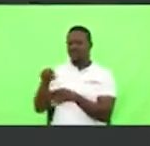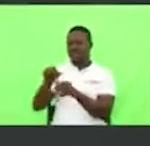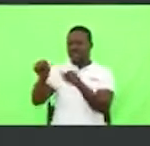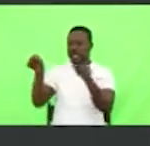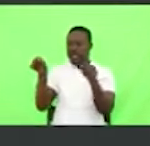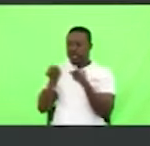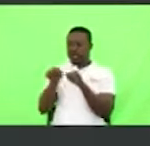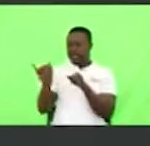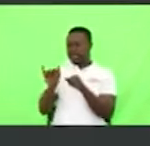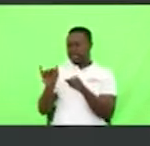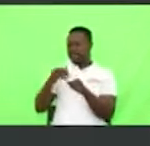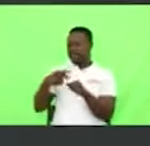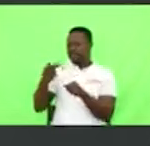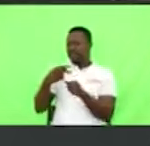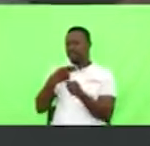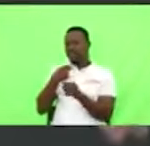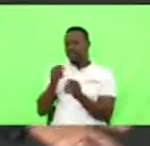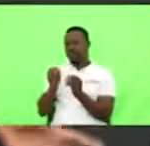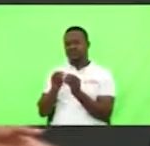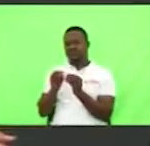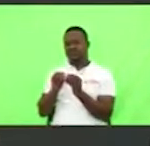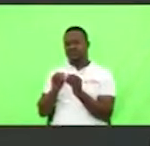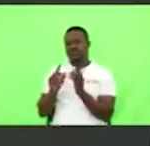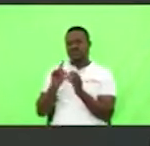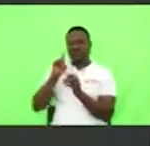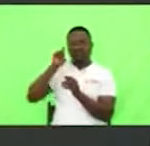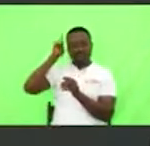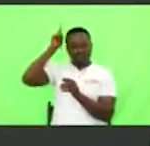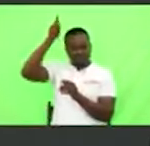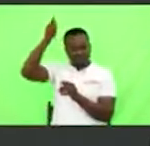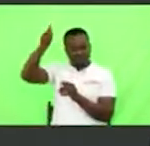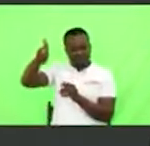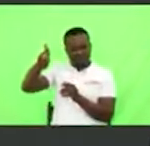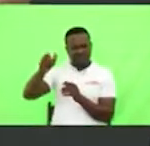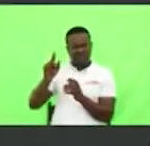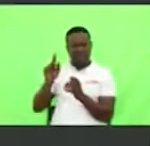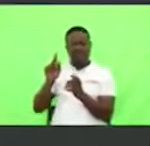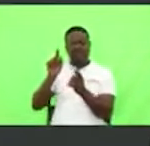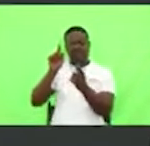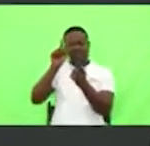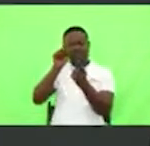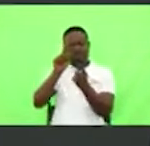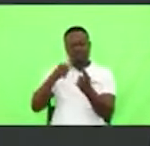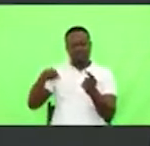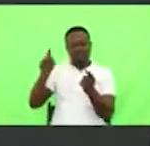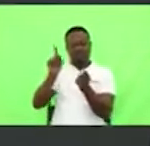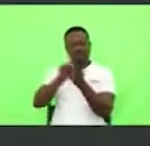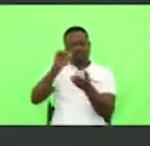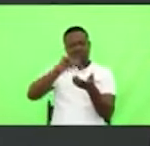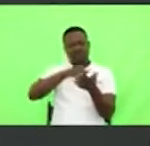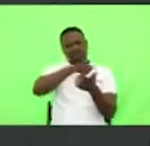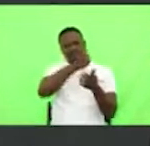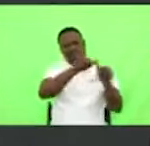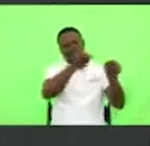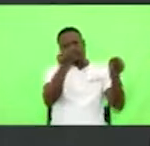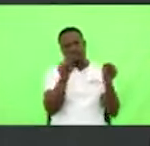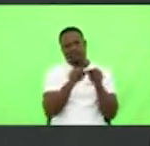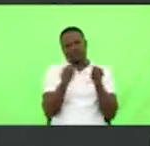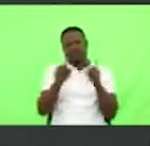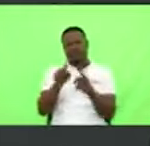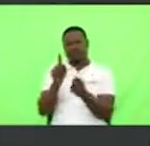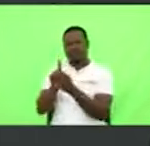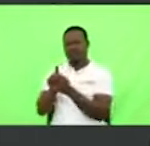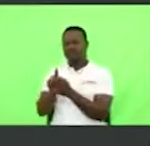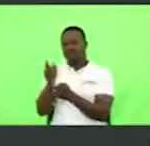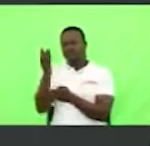area. Then years later, we met in another area. But when I met him, I